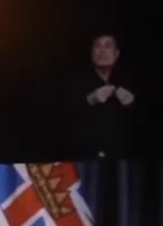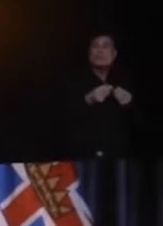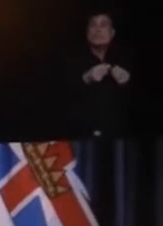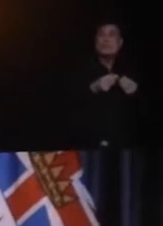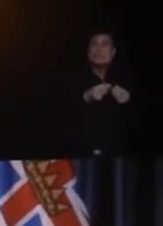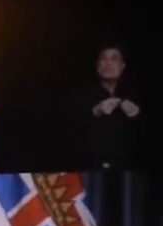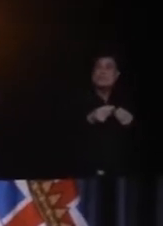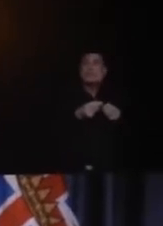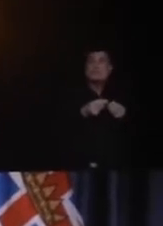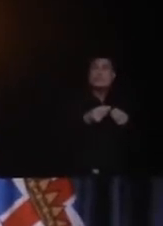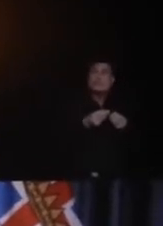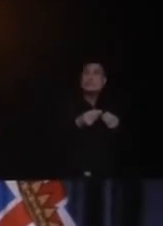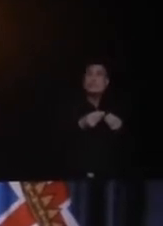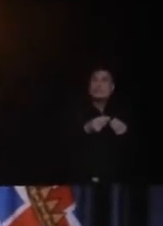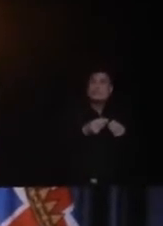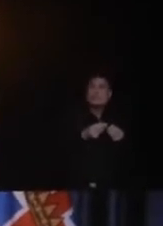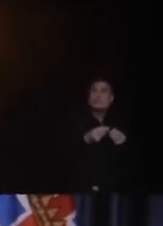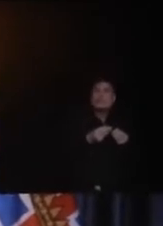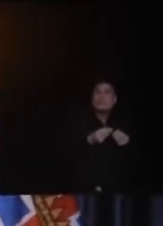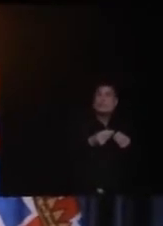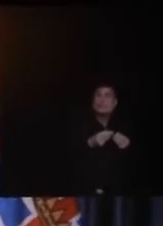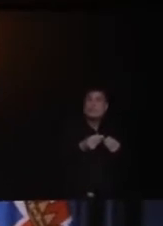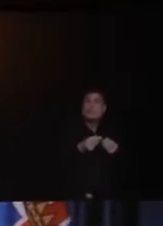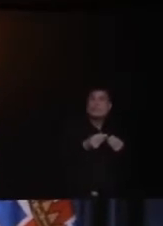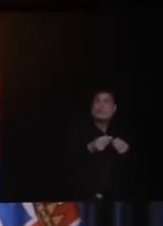being fed.